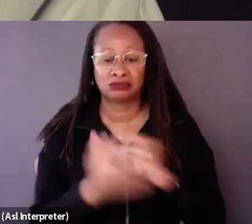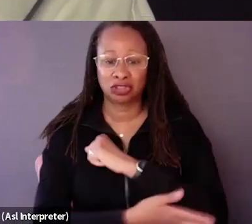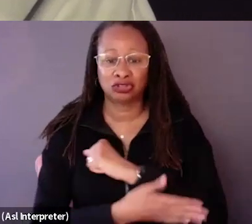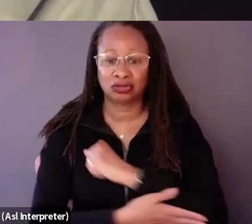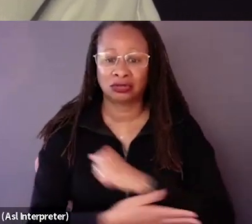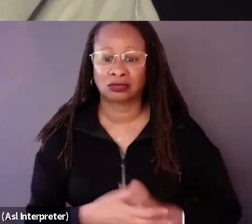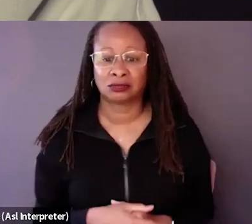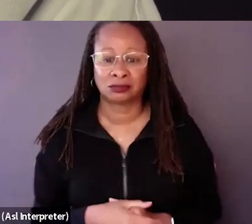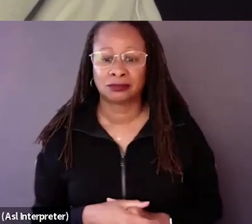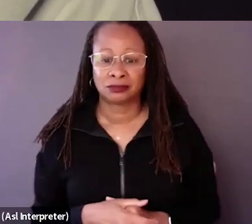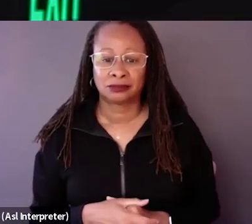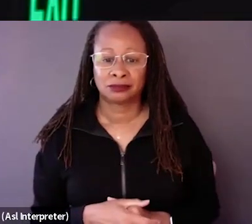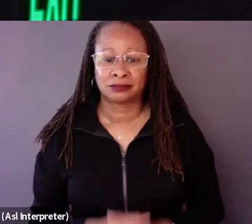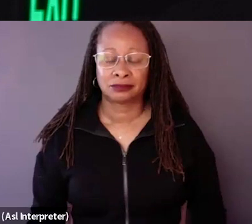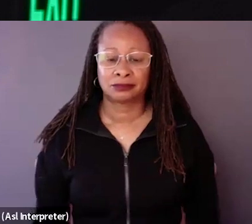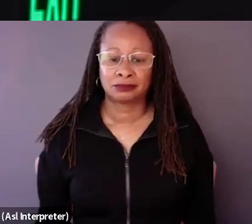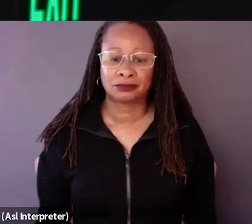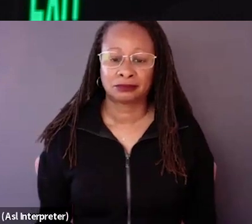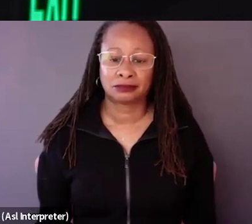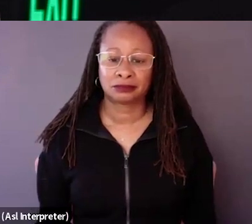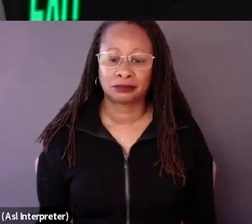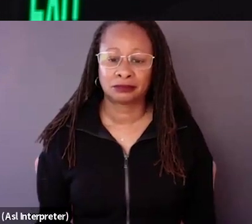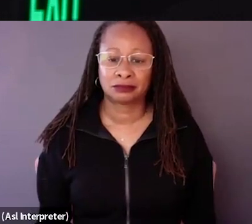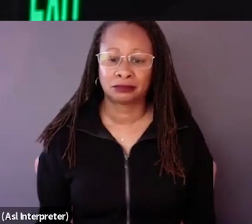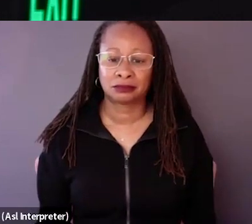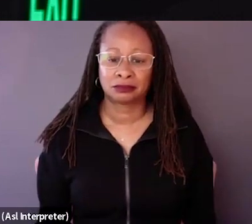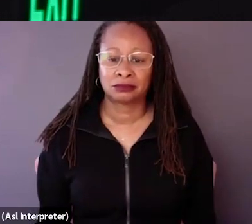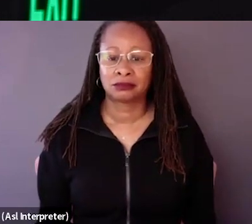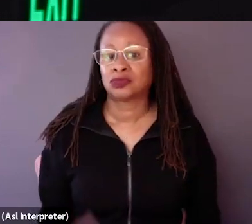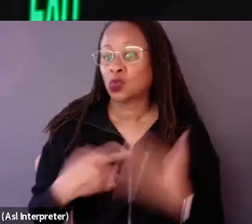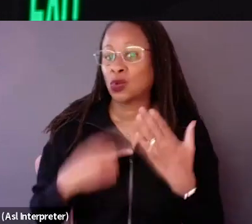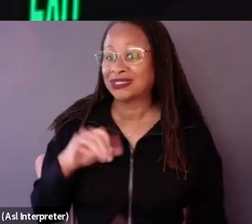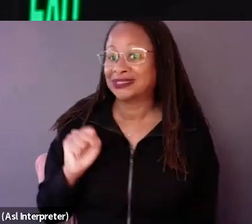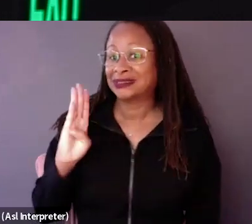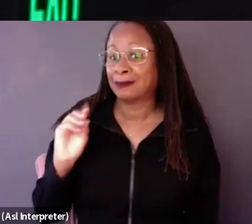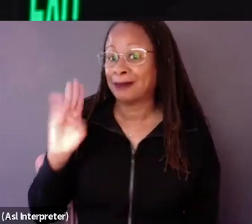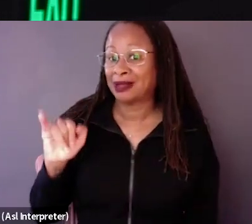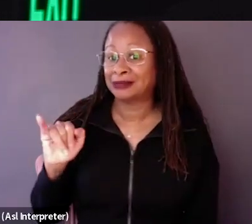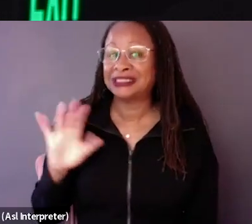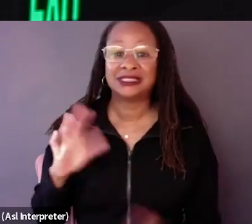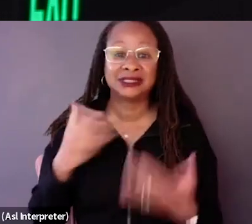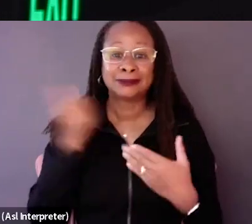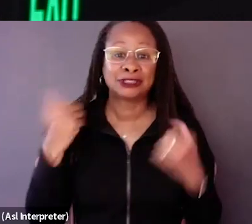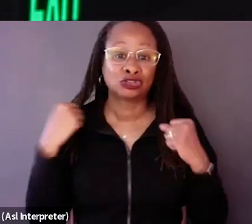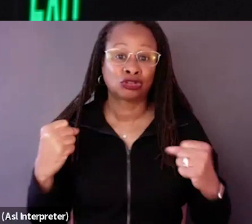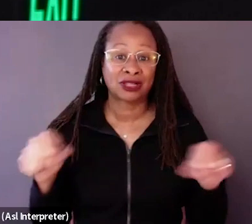And around the same time, Christopher Sharp, the co-director of the film and producer, reached out, and we were introduced